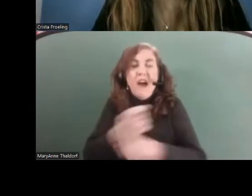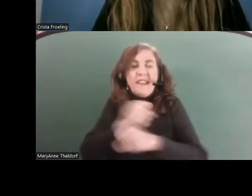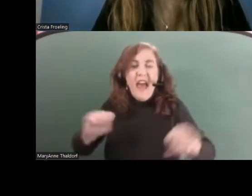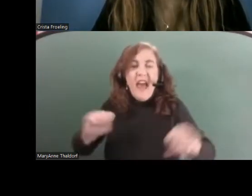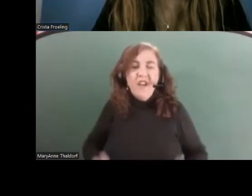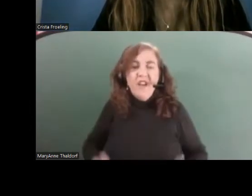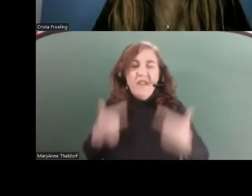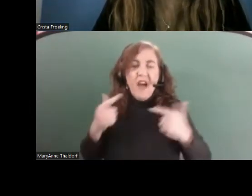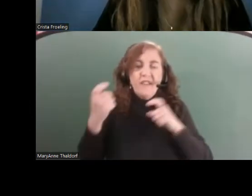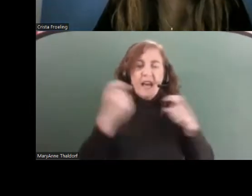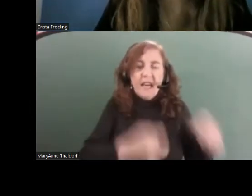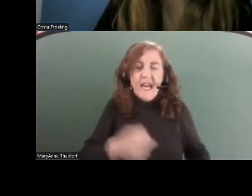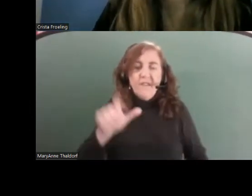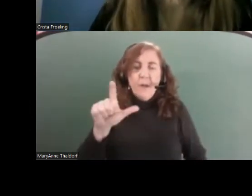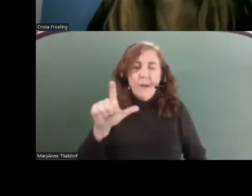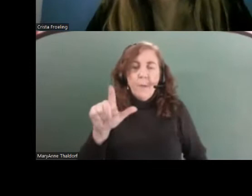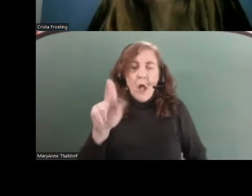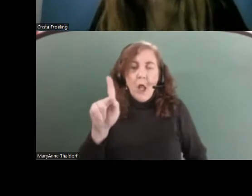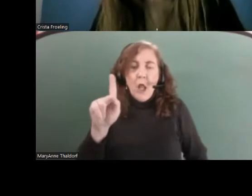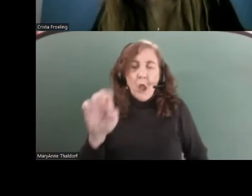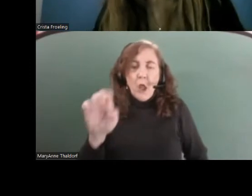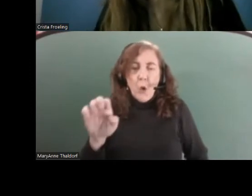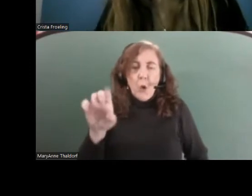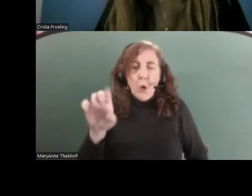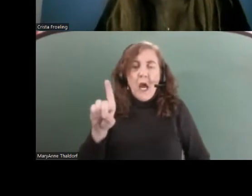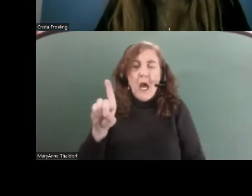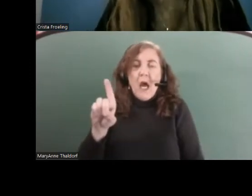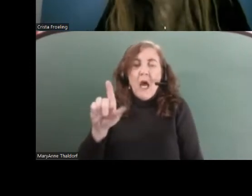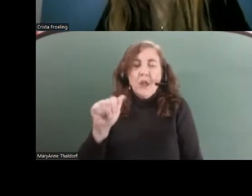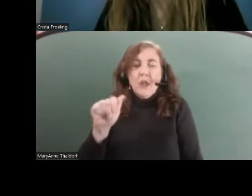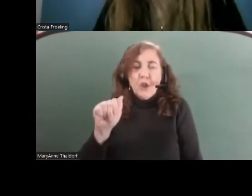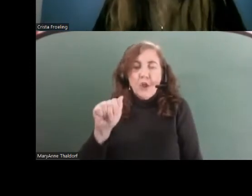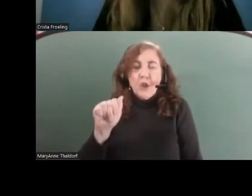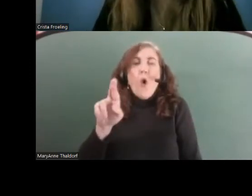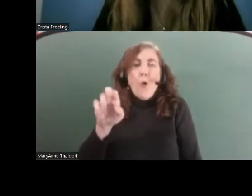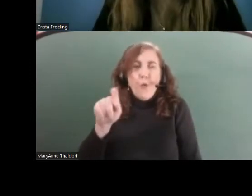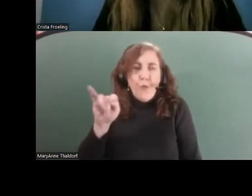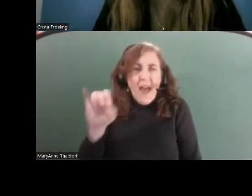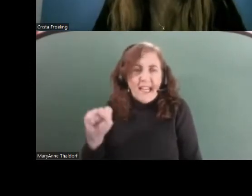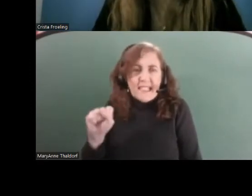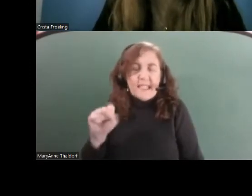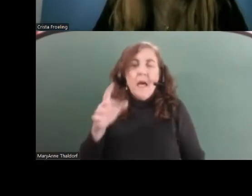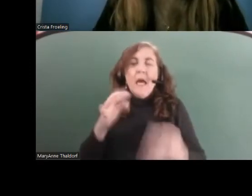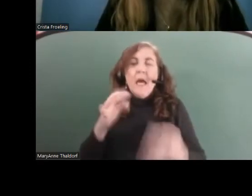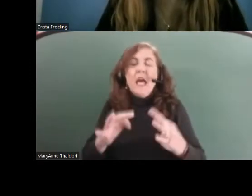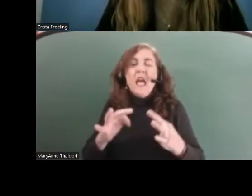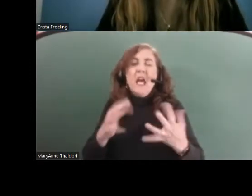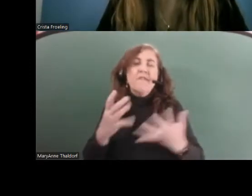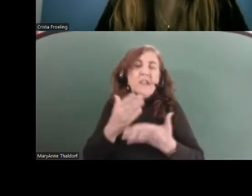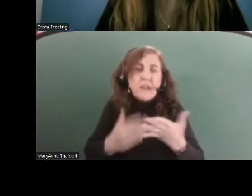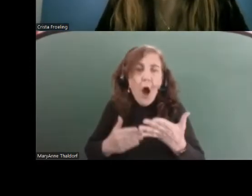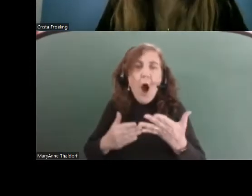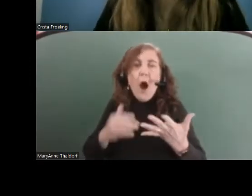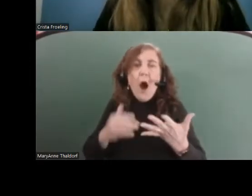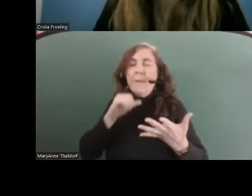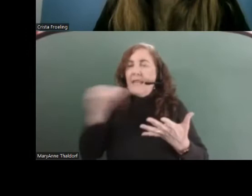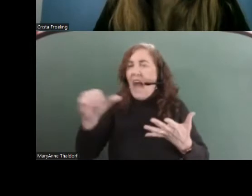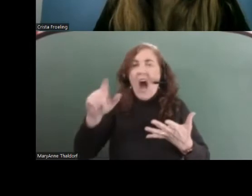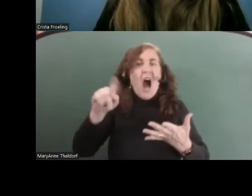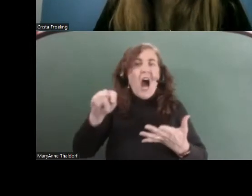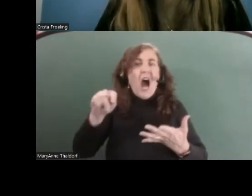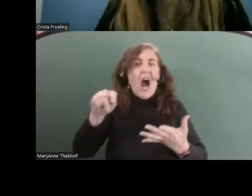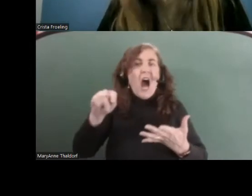which if you administer them another way, they're not ototoxic. But in order to save his life, they had to do